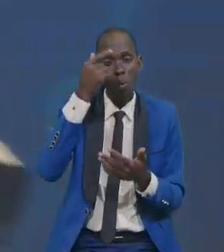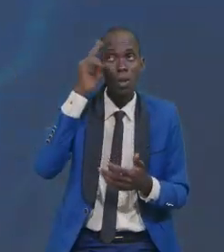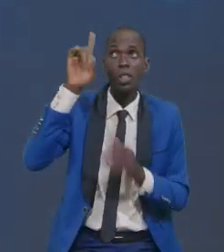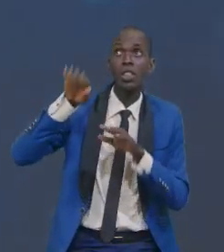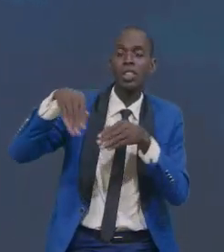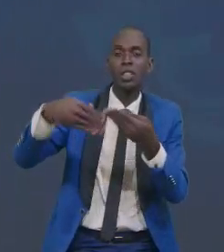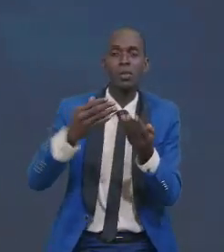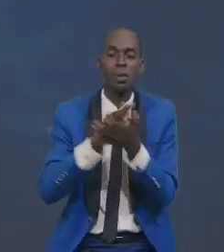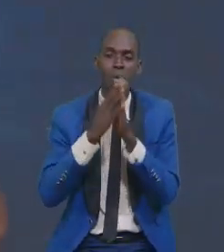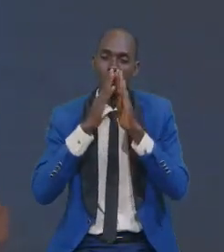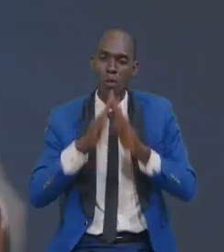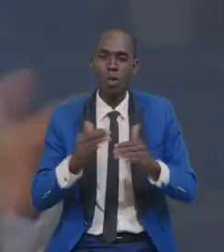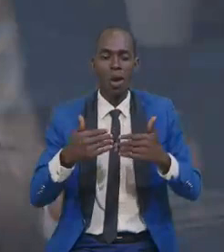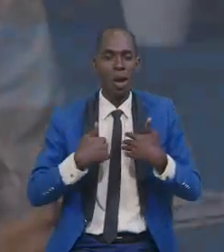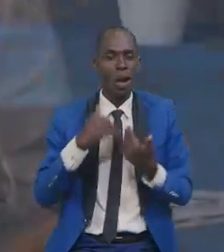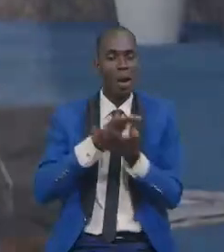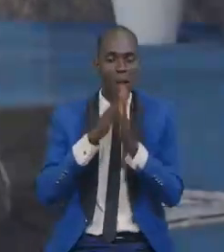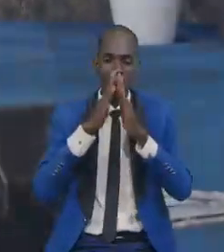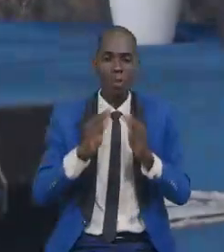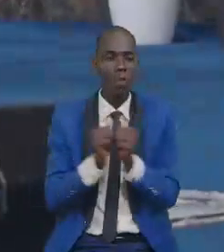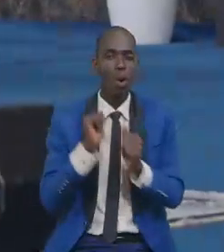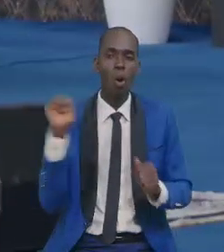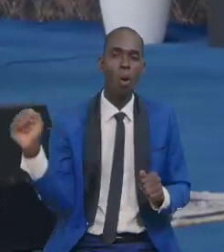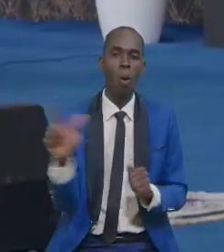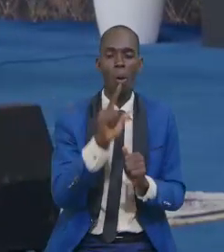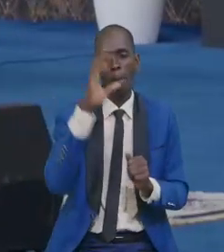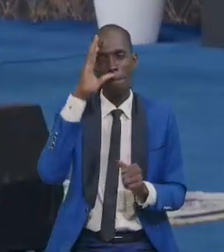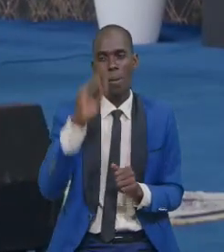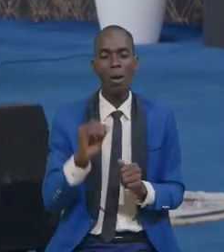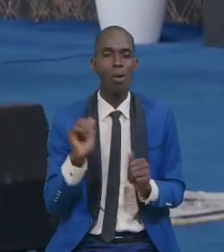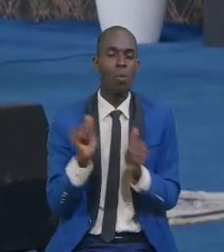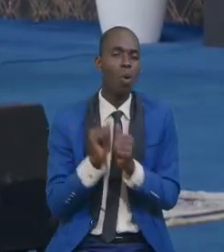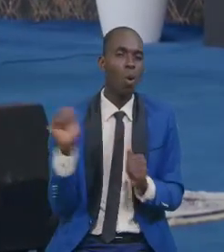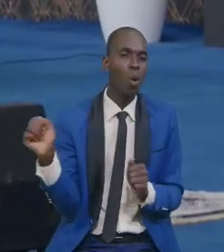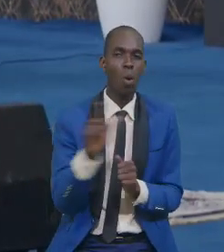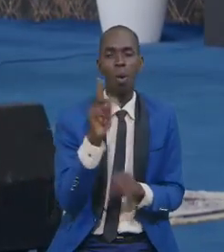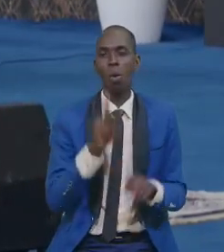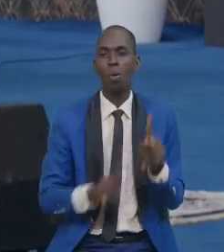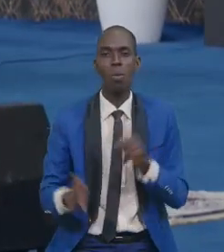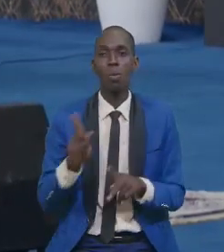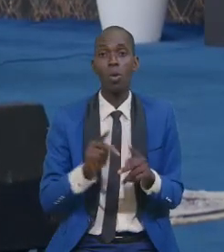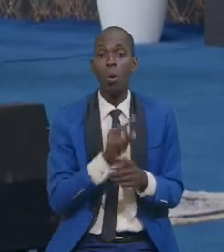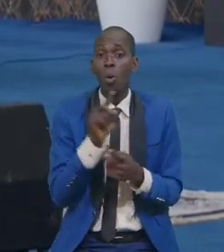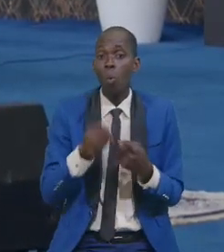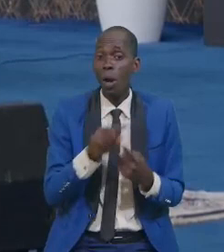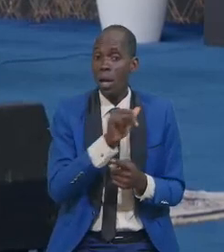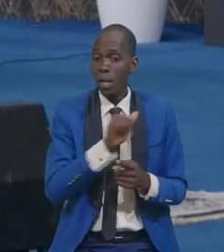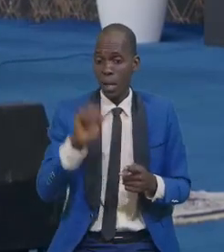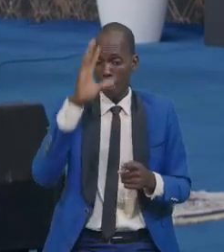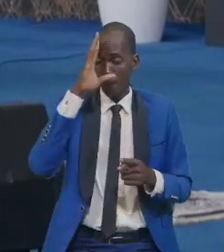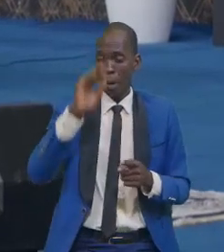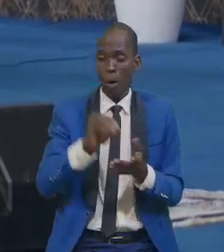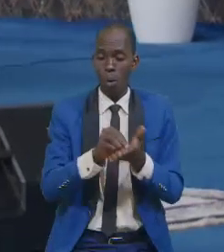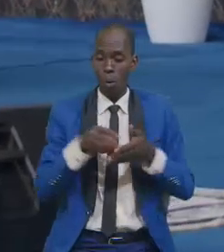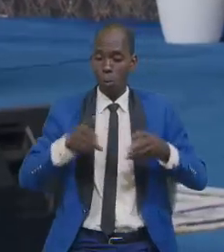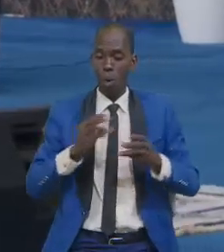peace with all men, and peace with everybody. And when the ways of a man pleases the Lord, it will make